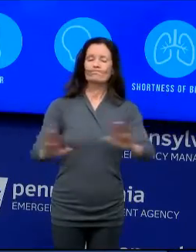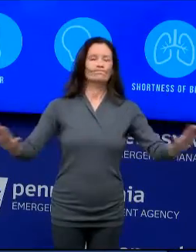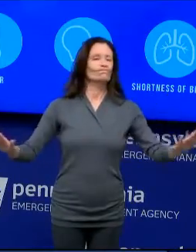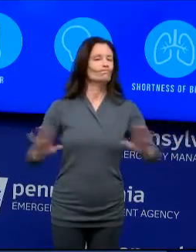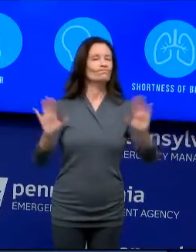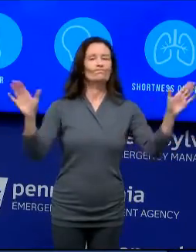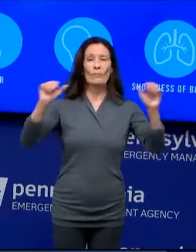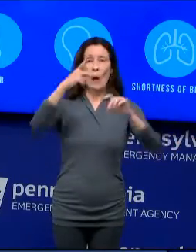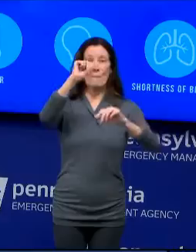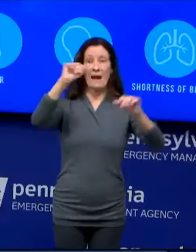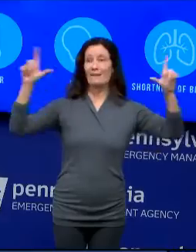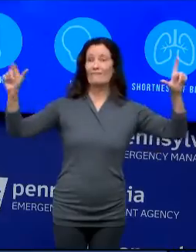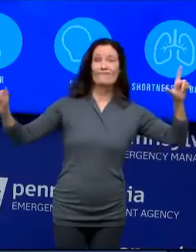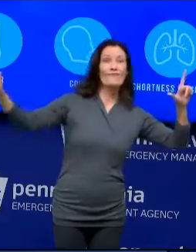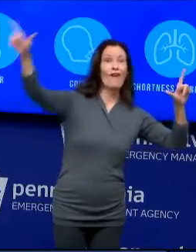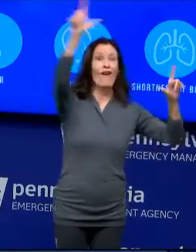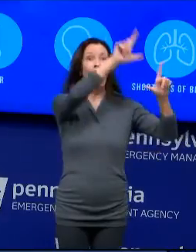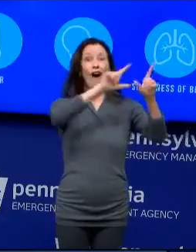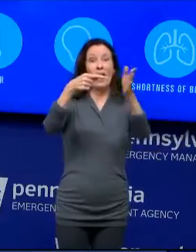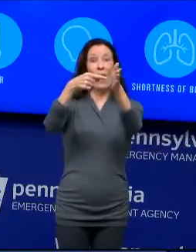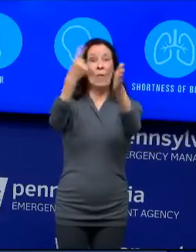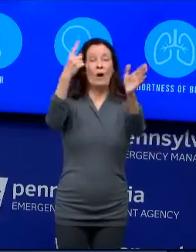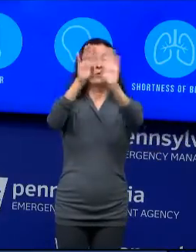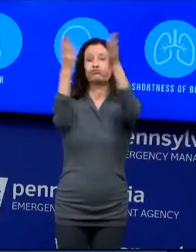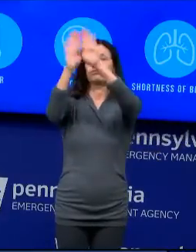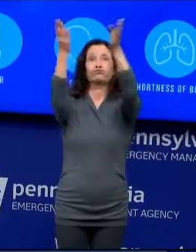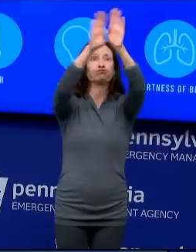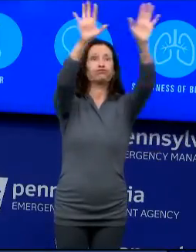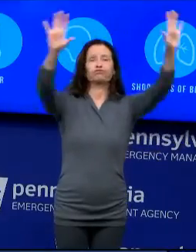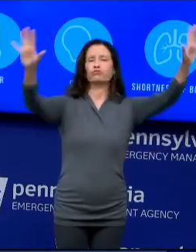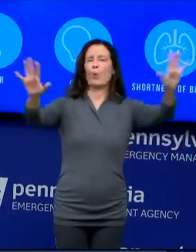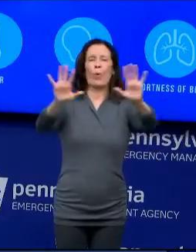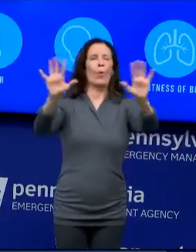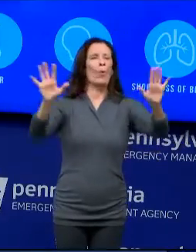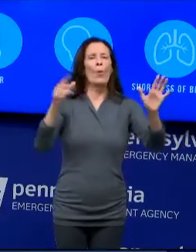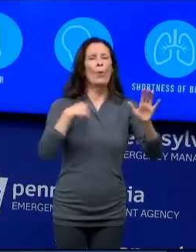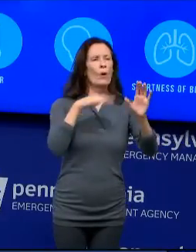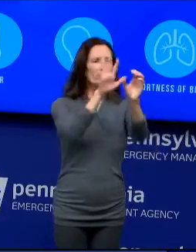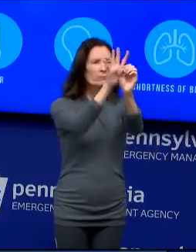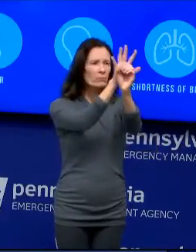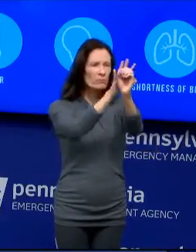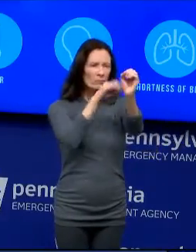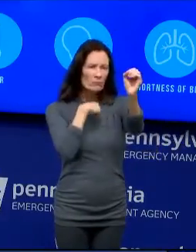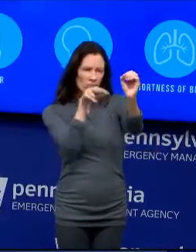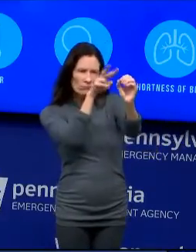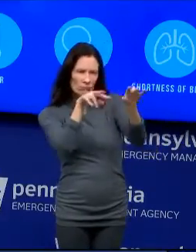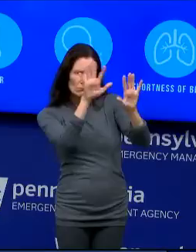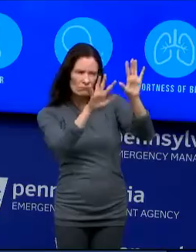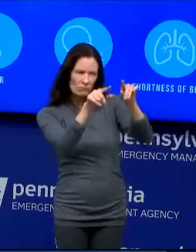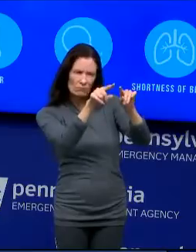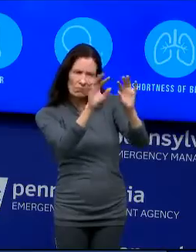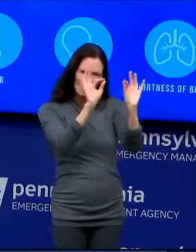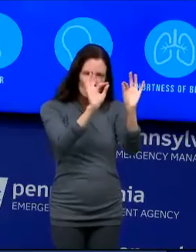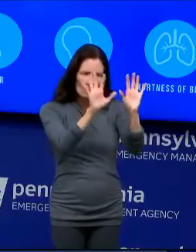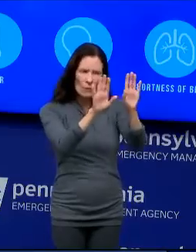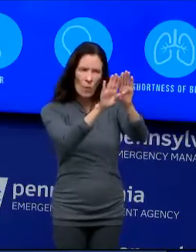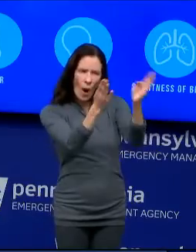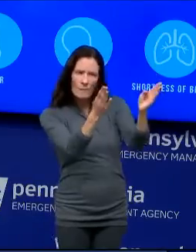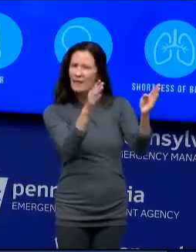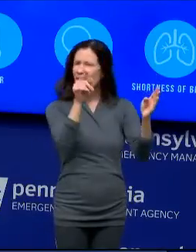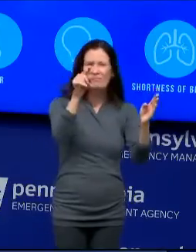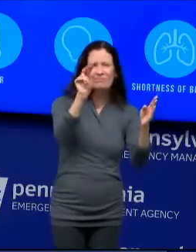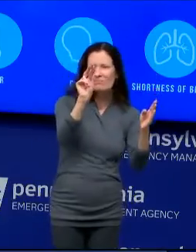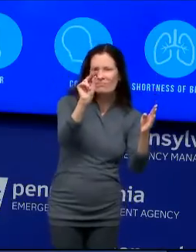those regions, and we'll need to make sure that we do have the testing and the public health workforce